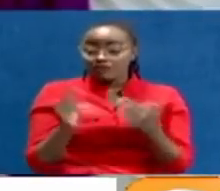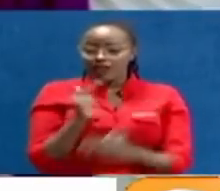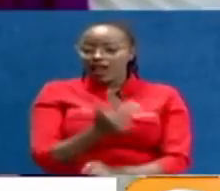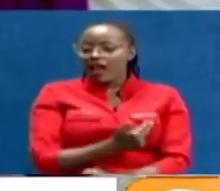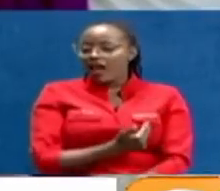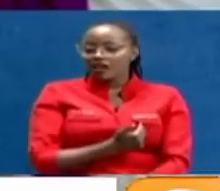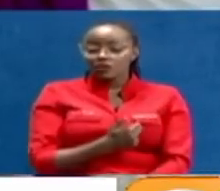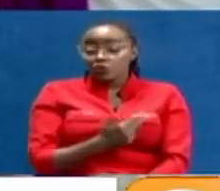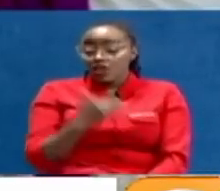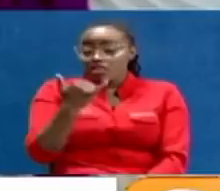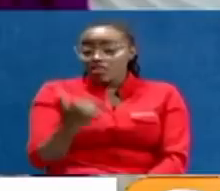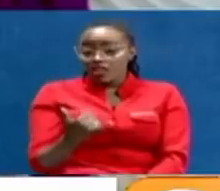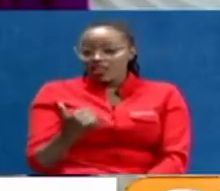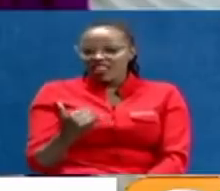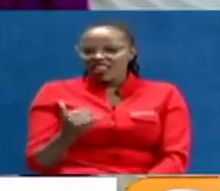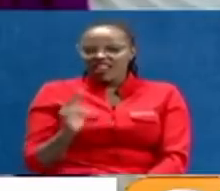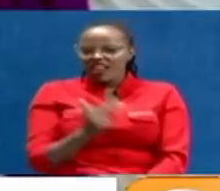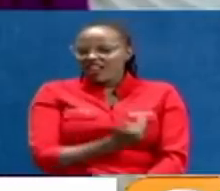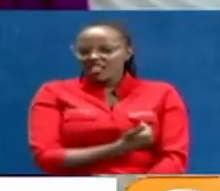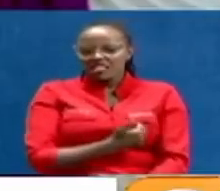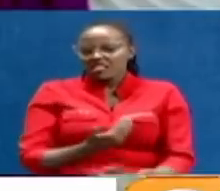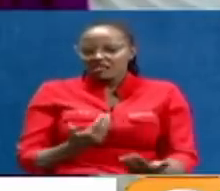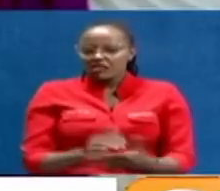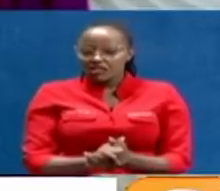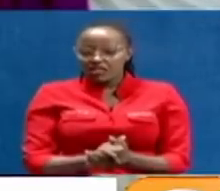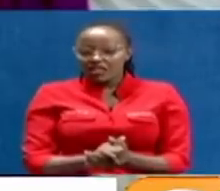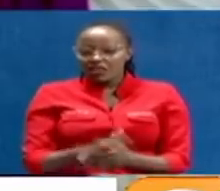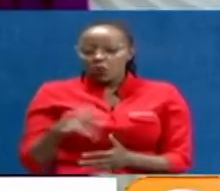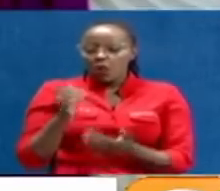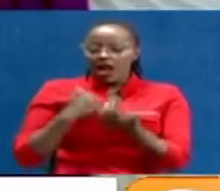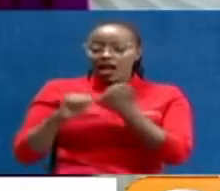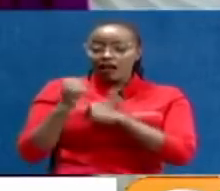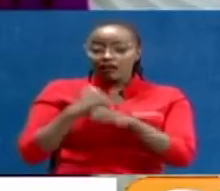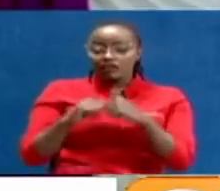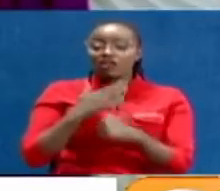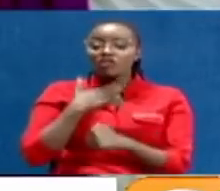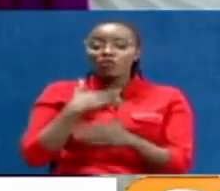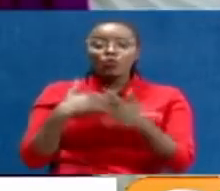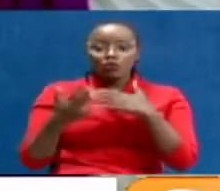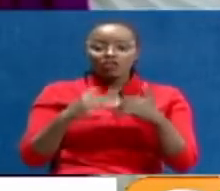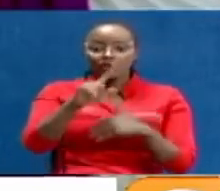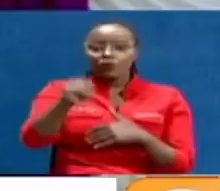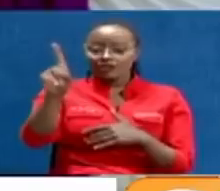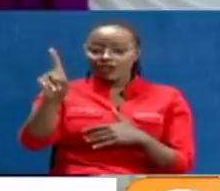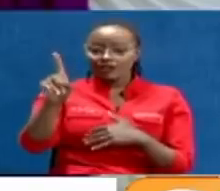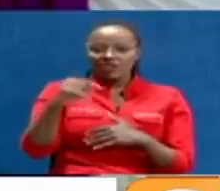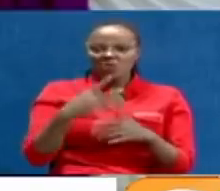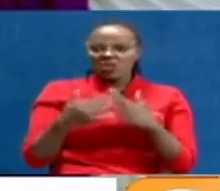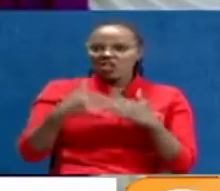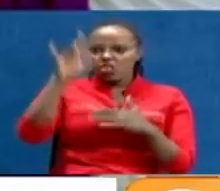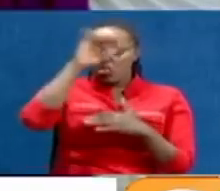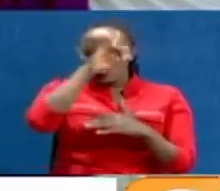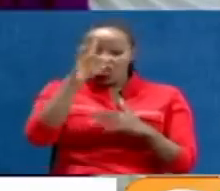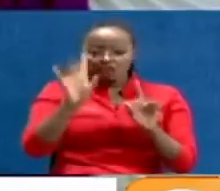were young, we were literally vibrant, and we wanted what is right, not what is to